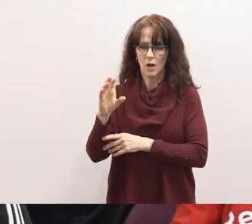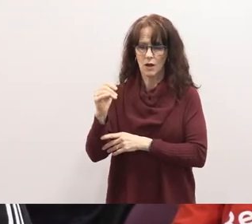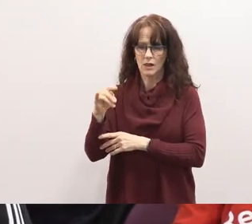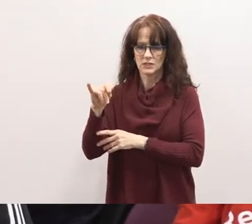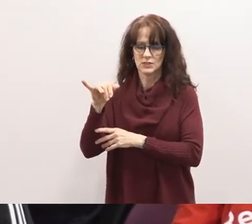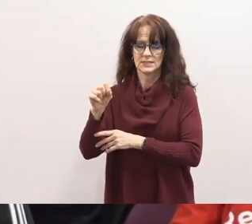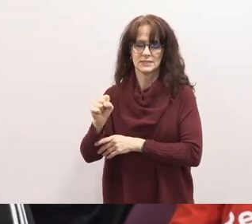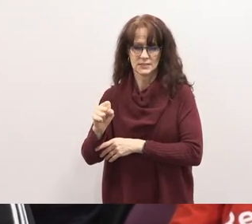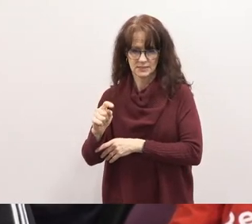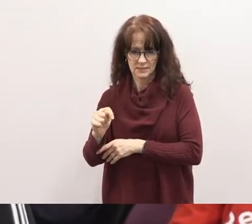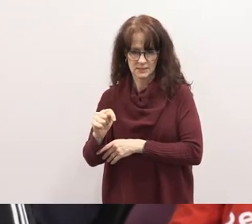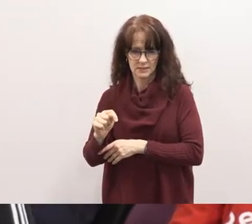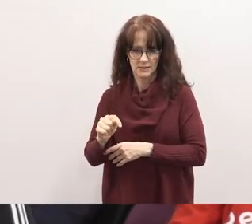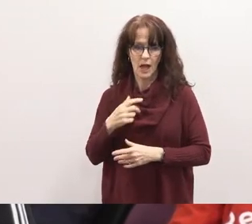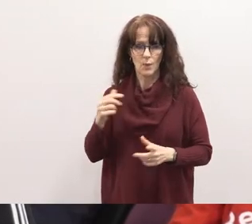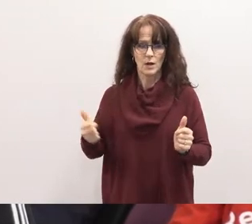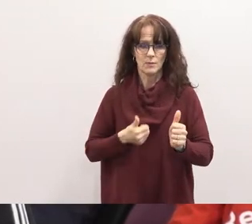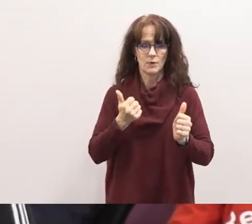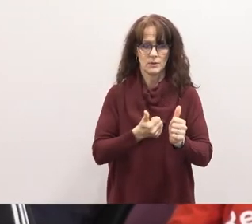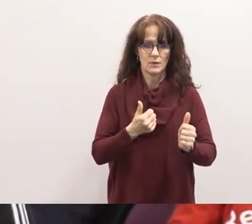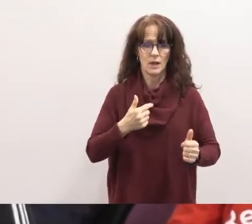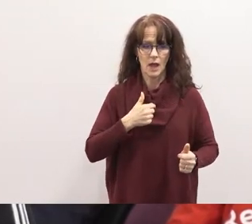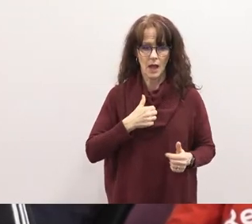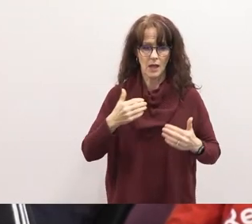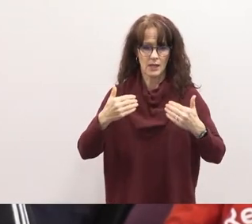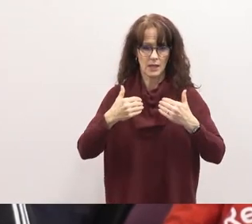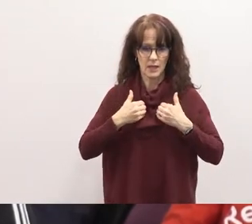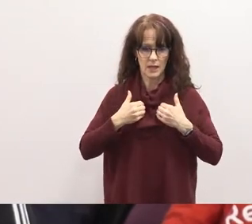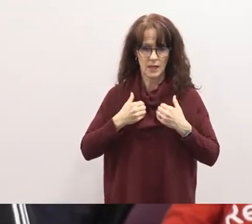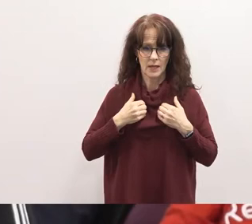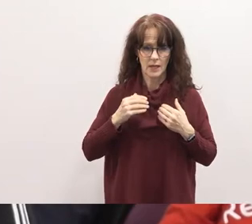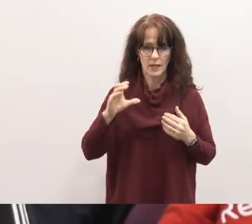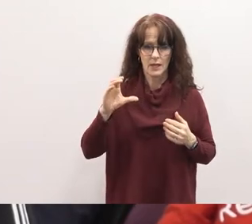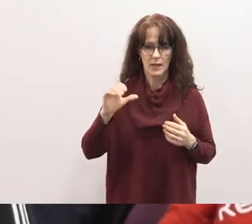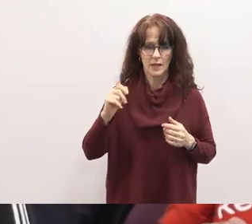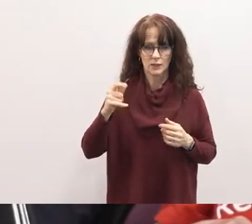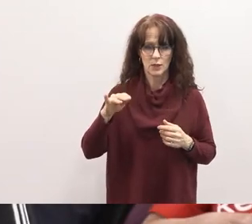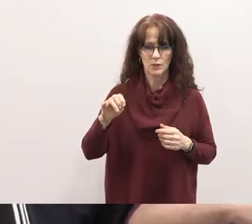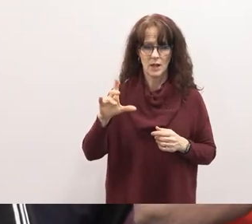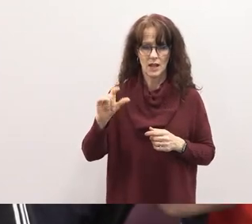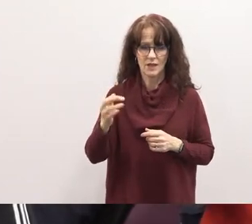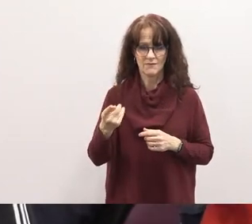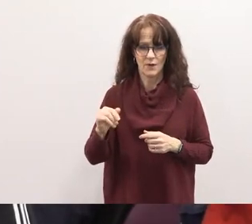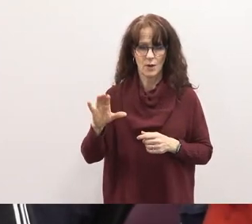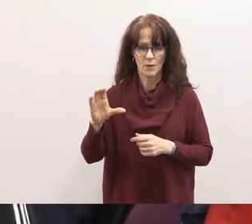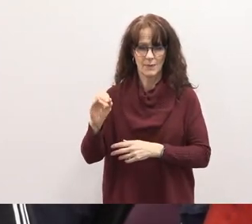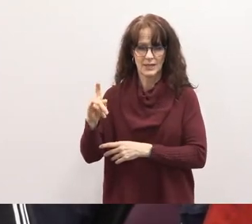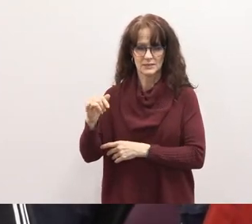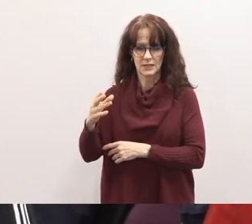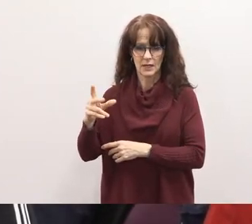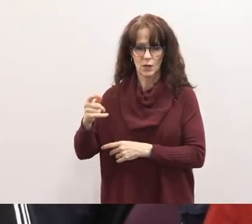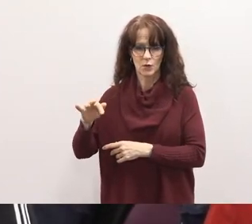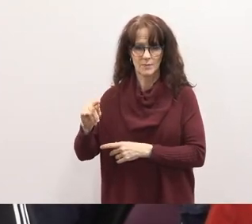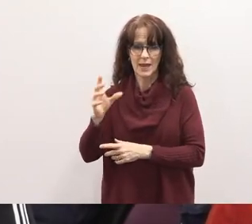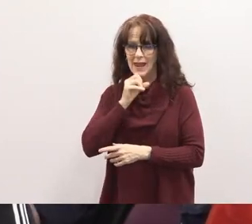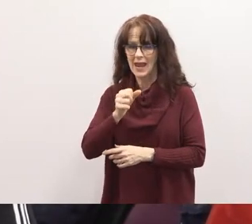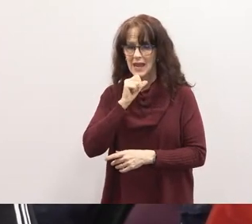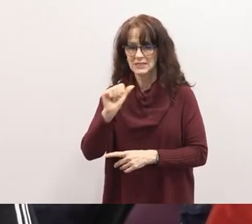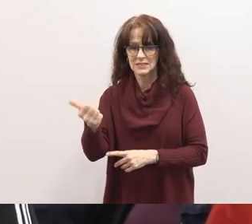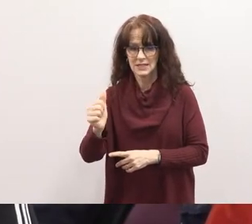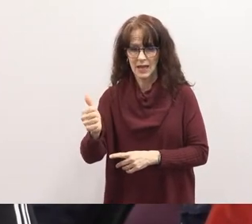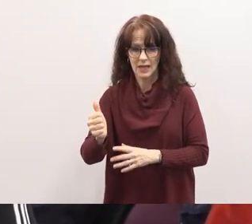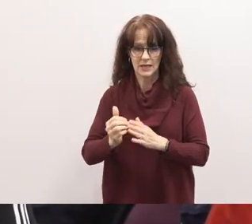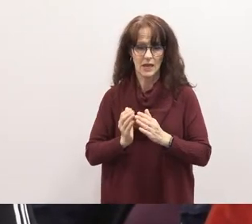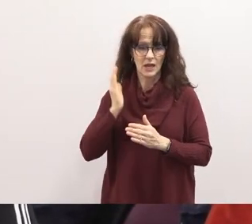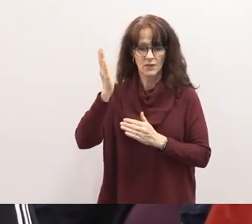career because I was diagnosed with acute lymphoblastic leukemia at the age of 10. And in the future, I would